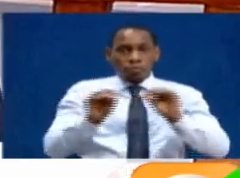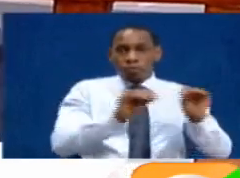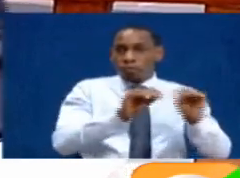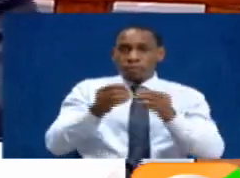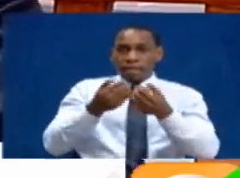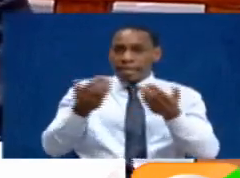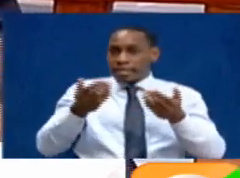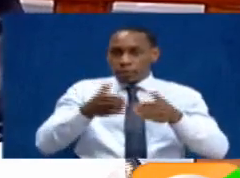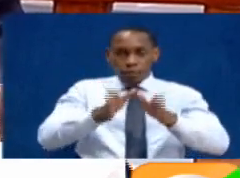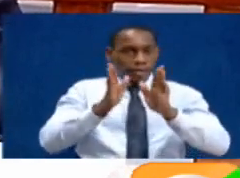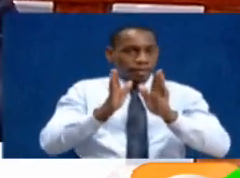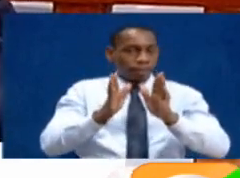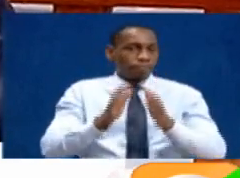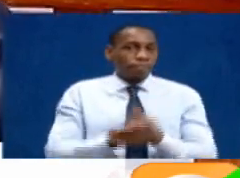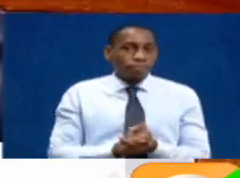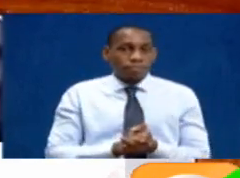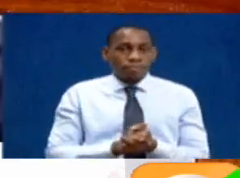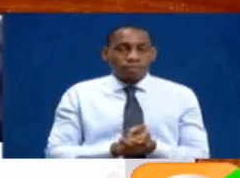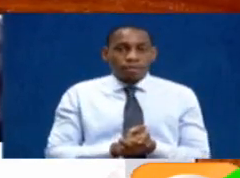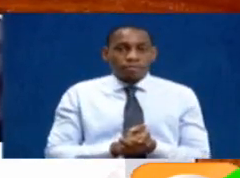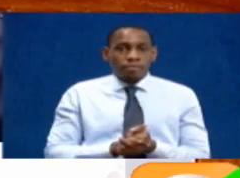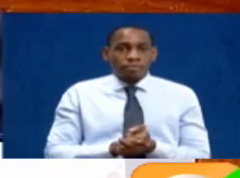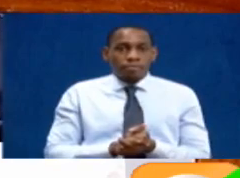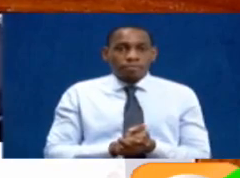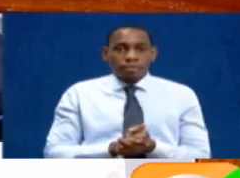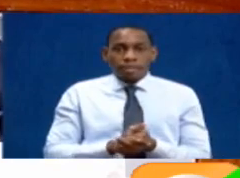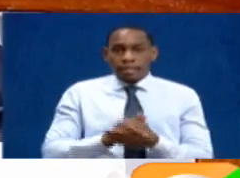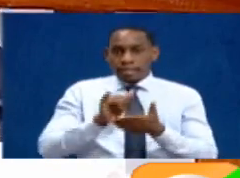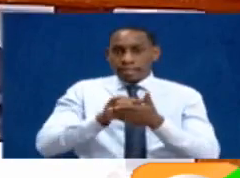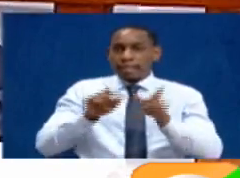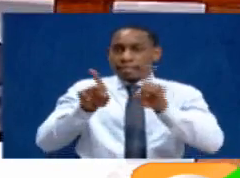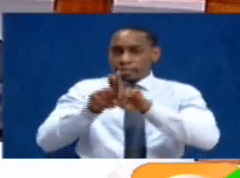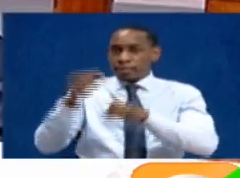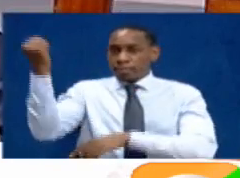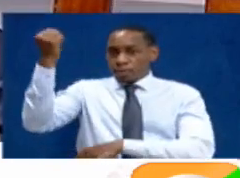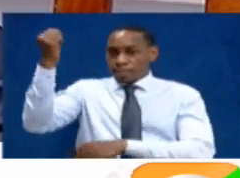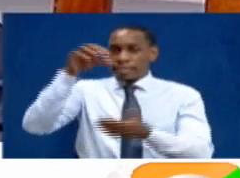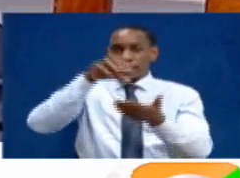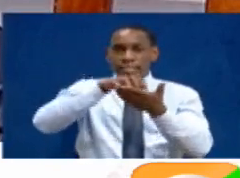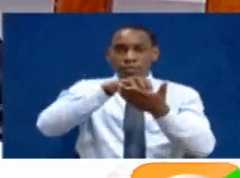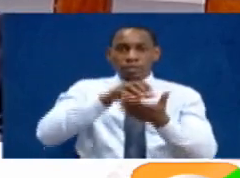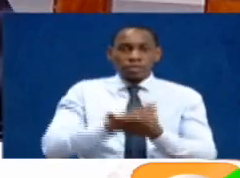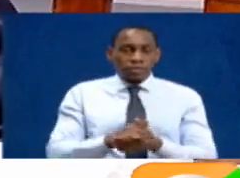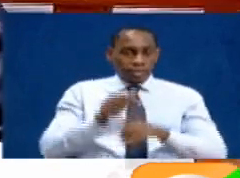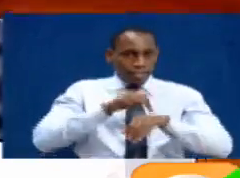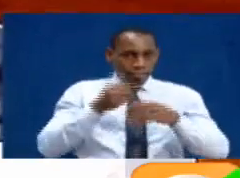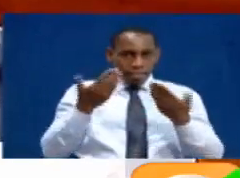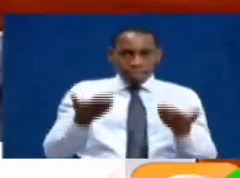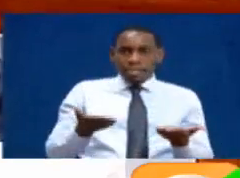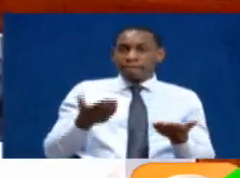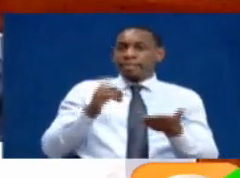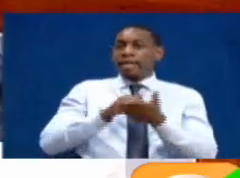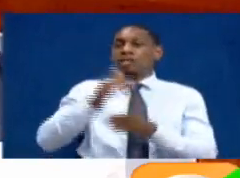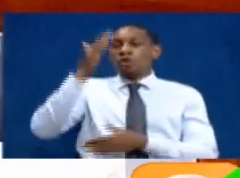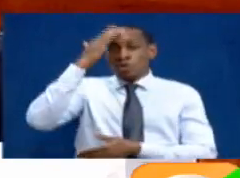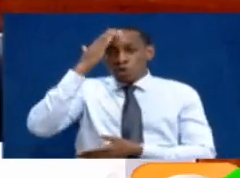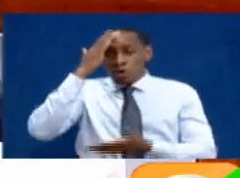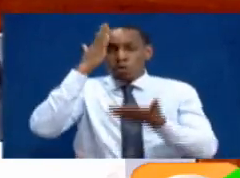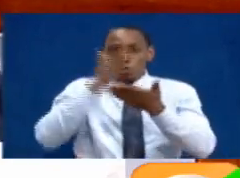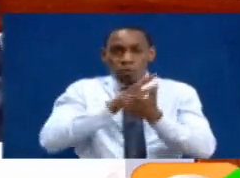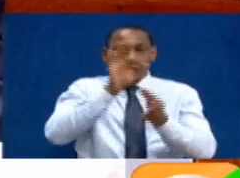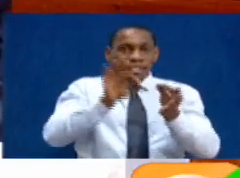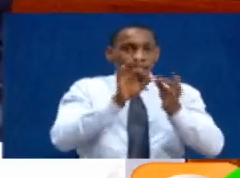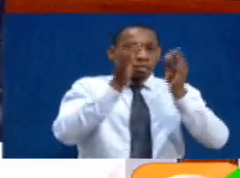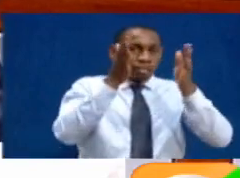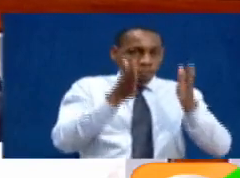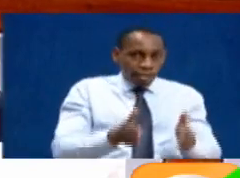hits this way, it has no tail, nor a head. That is how politics is. So right now, to be sure that so-and-so